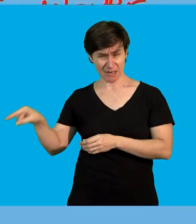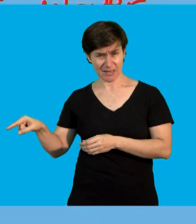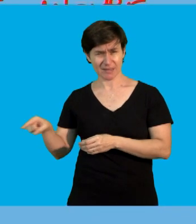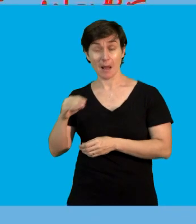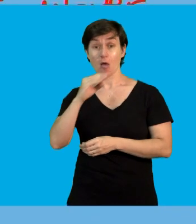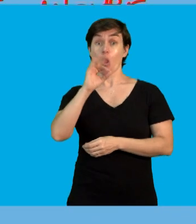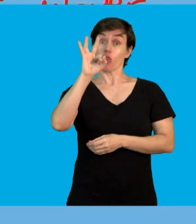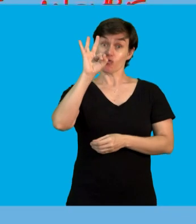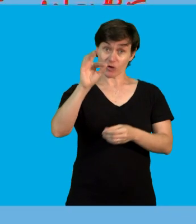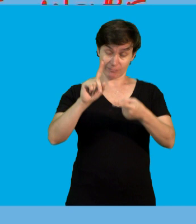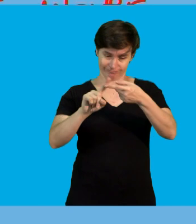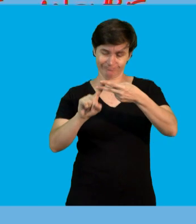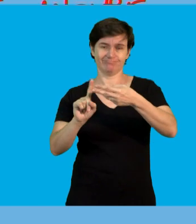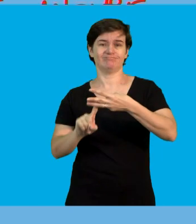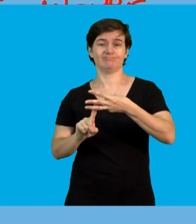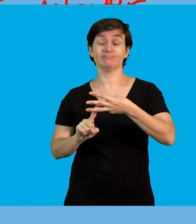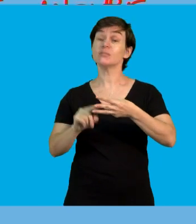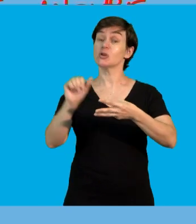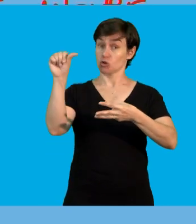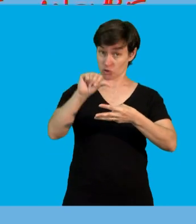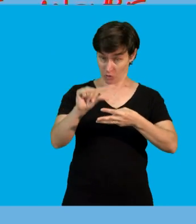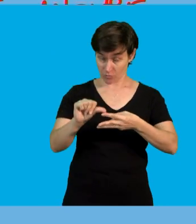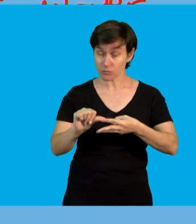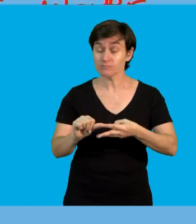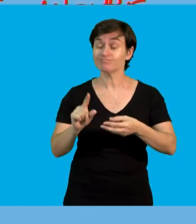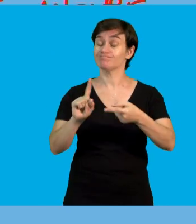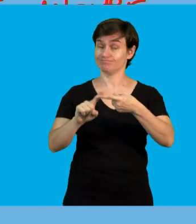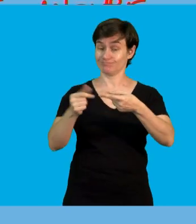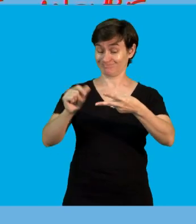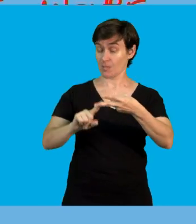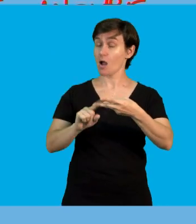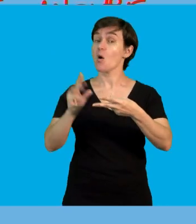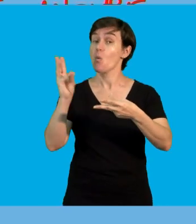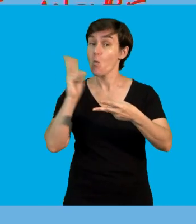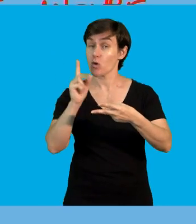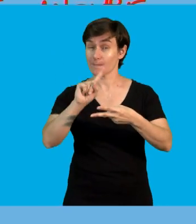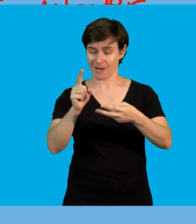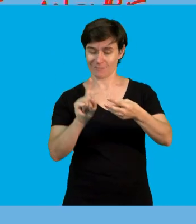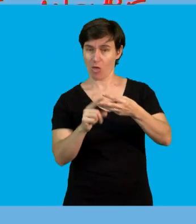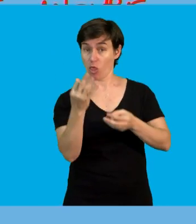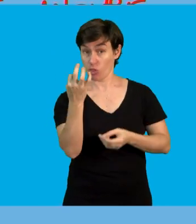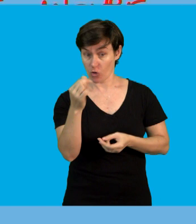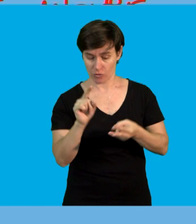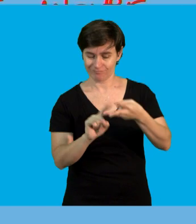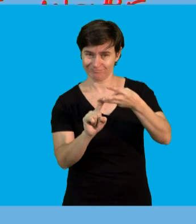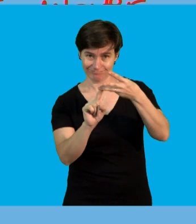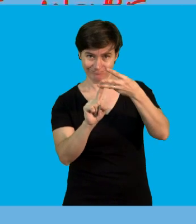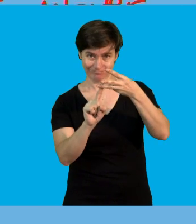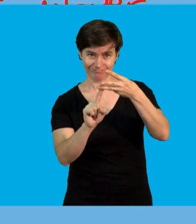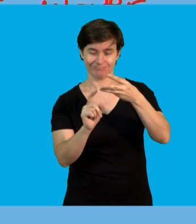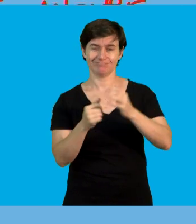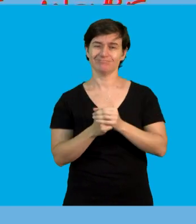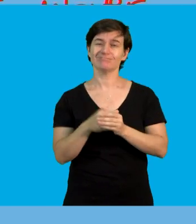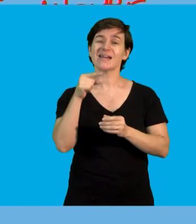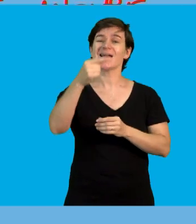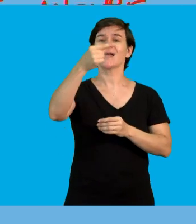there's going to be 3 products that are going to be formed. Yes, the salt is going to be there, the water is going to be there, but there's going to be a third product, which